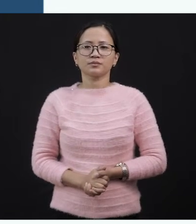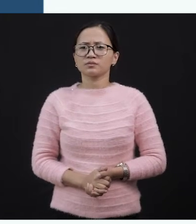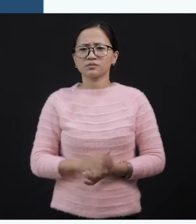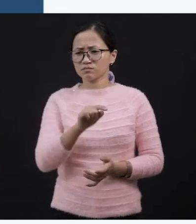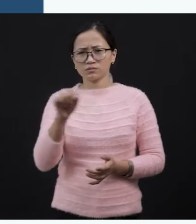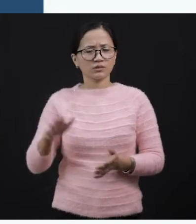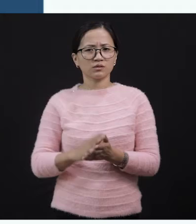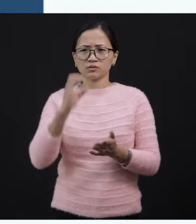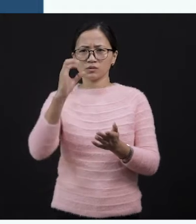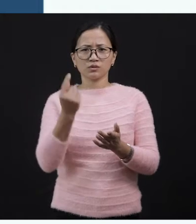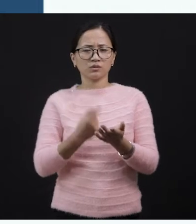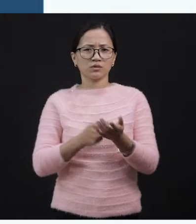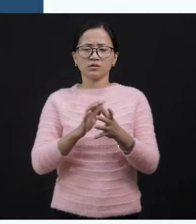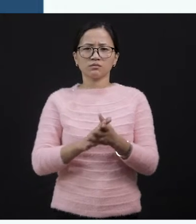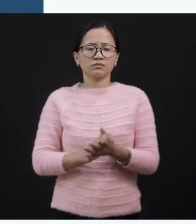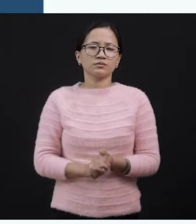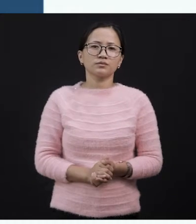which is not curable.